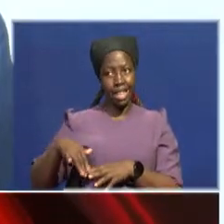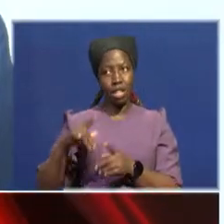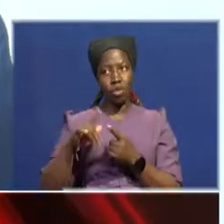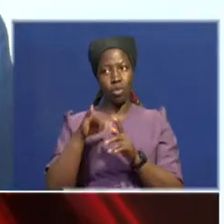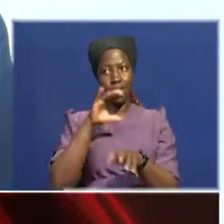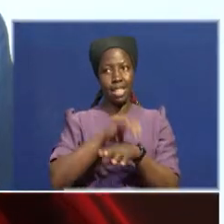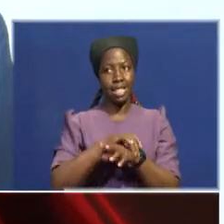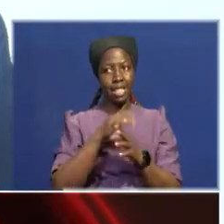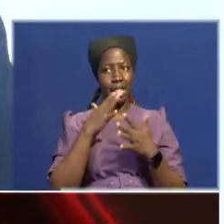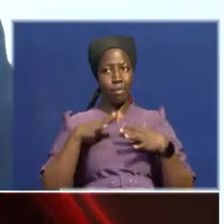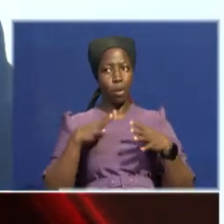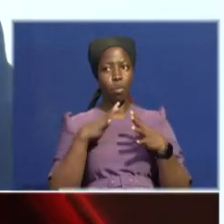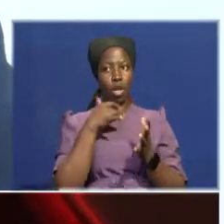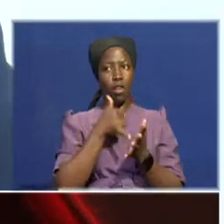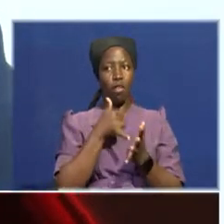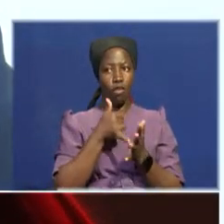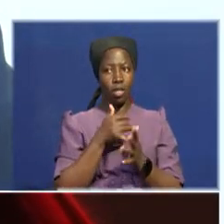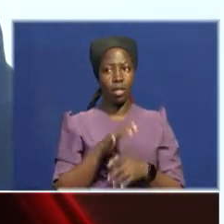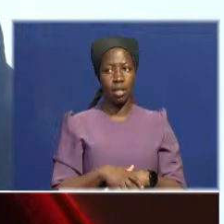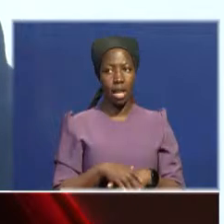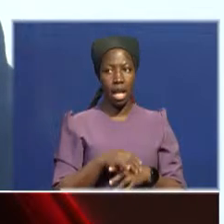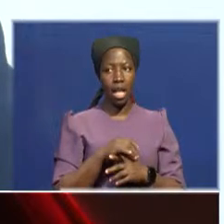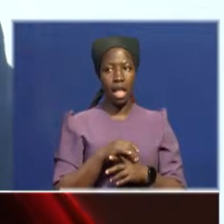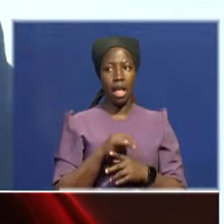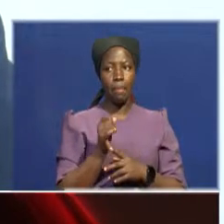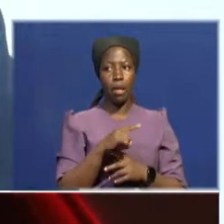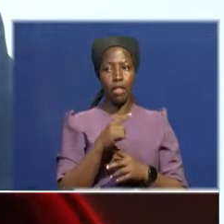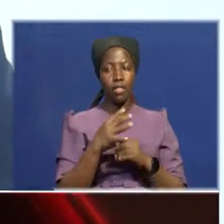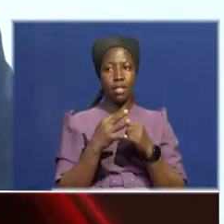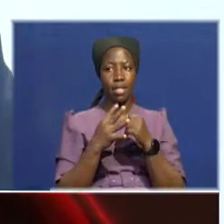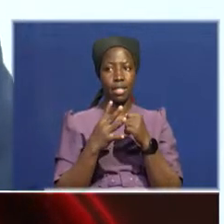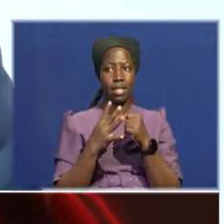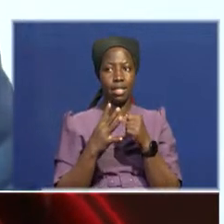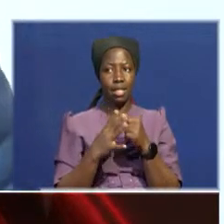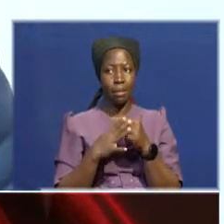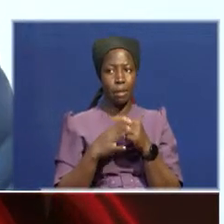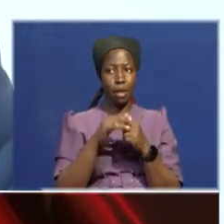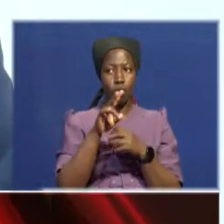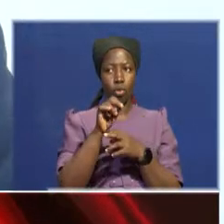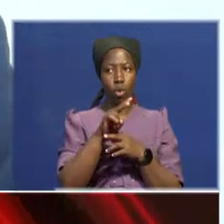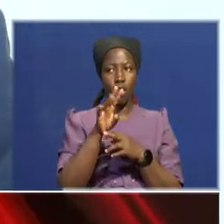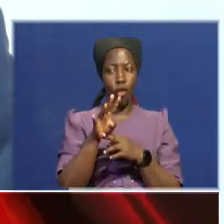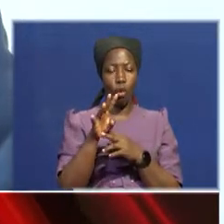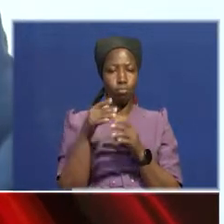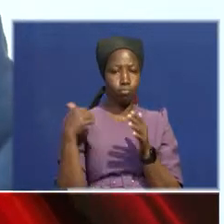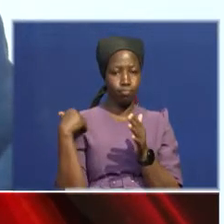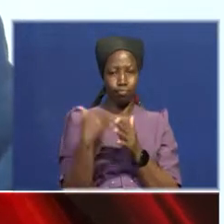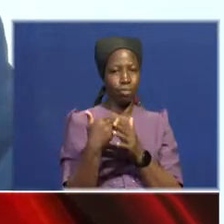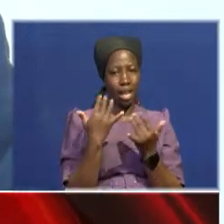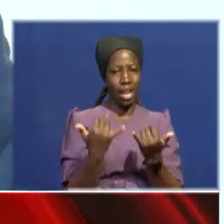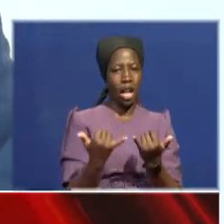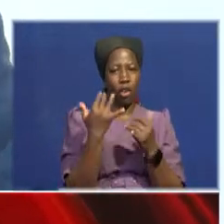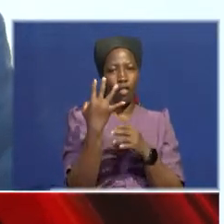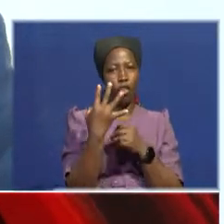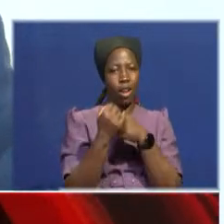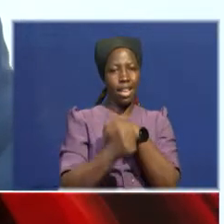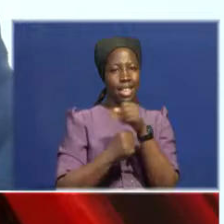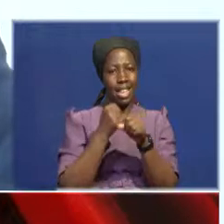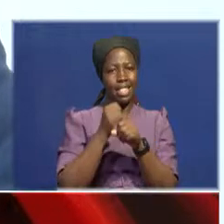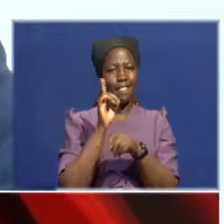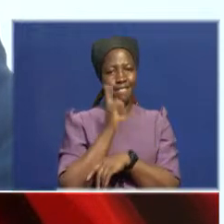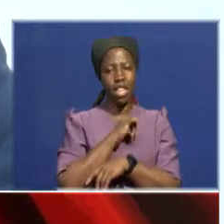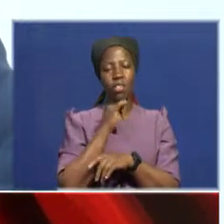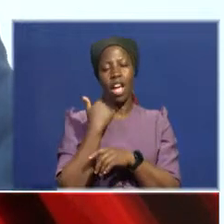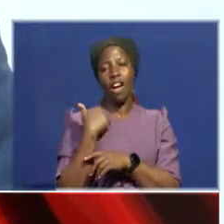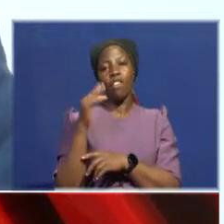from September 2020 up to 2024, that is almost 4 years down the line, there has been no prosecution on